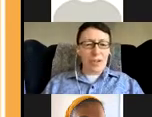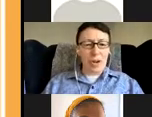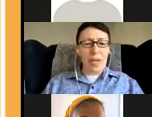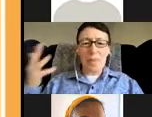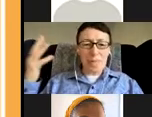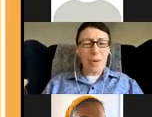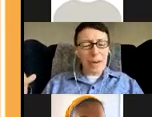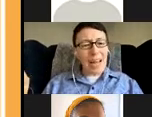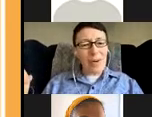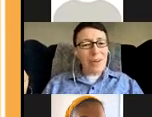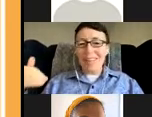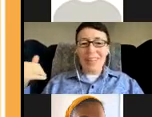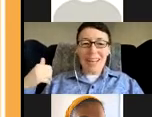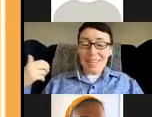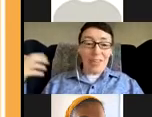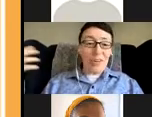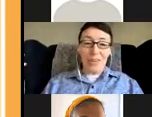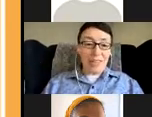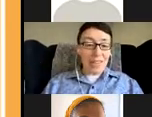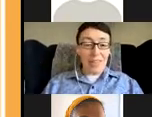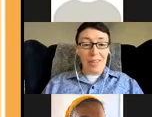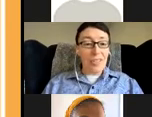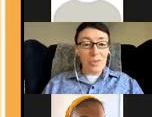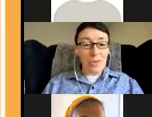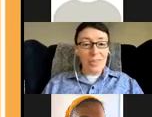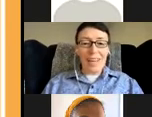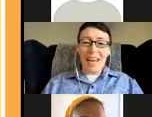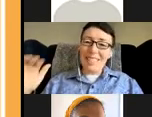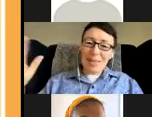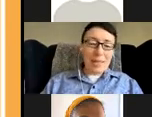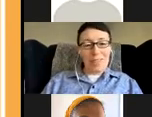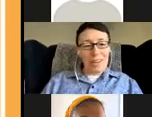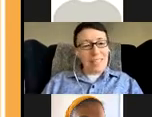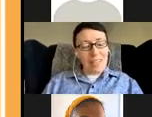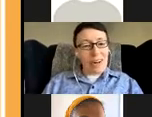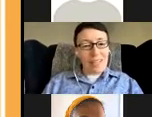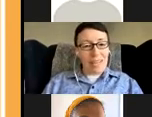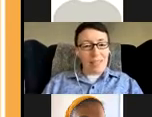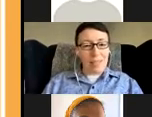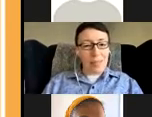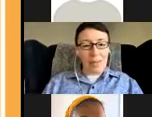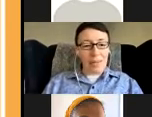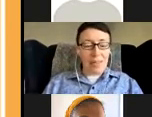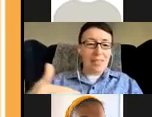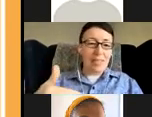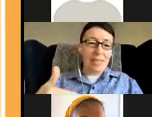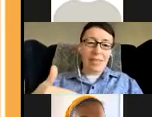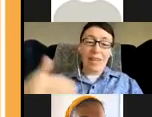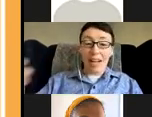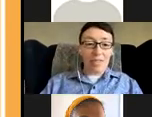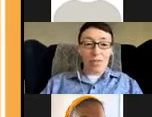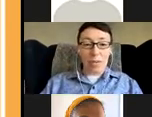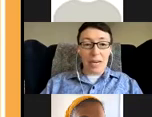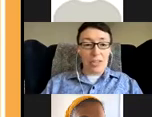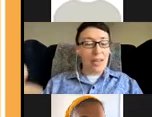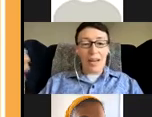credentialed attorney, but point out that I didn't learn this stuff in law school, and demystify and decolonize a little bit this kind